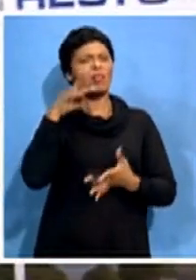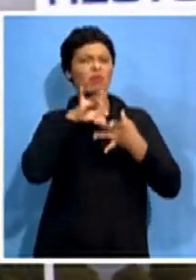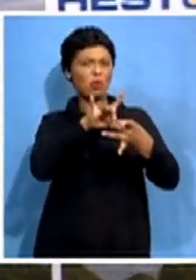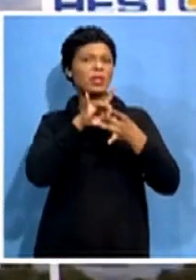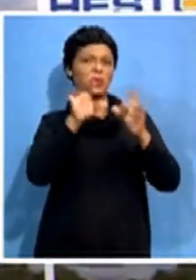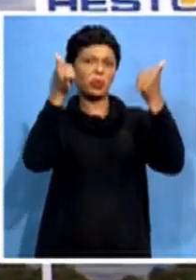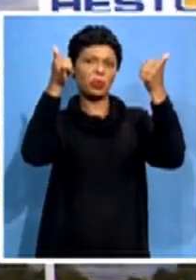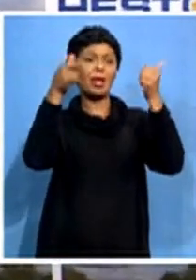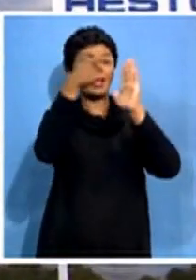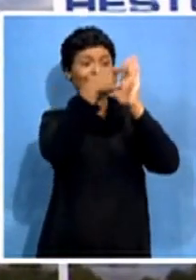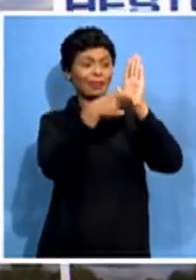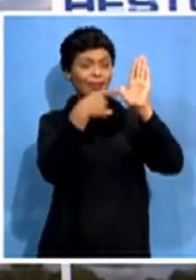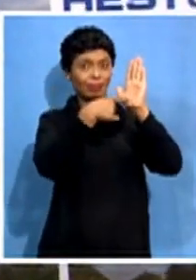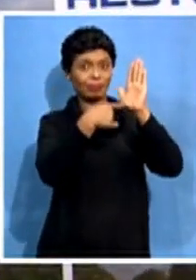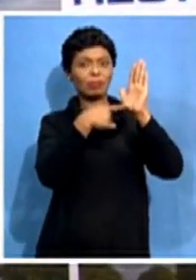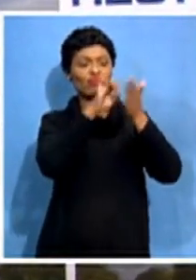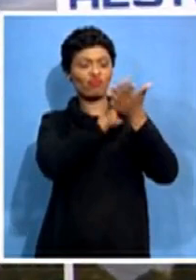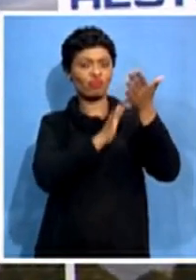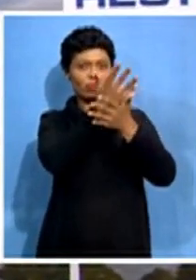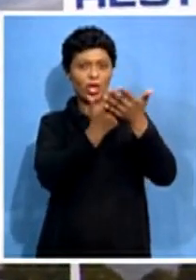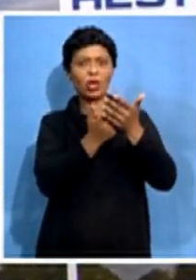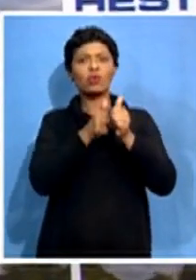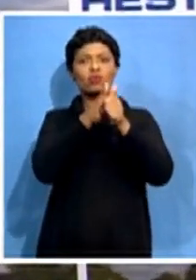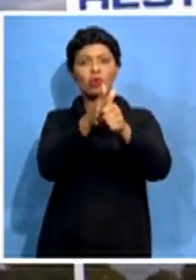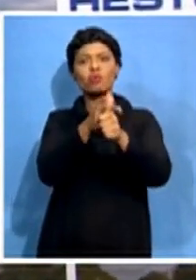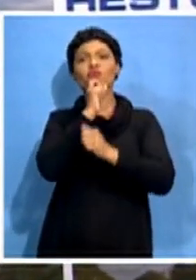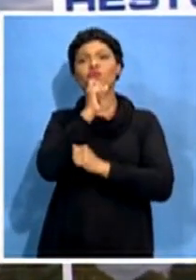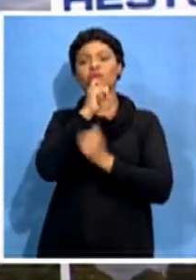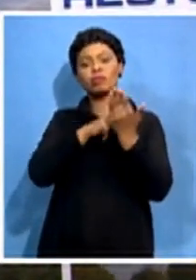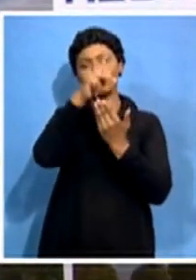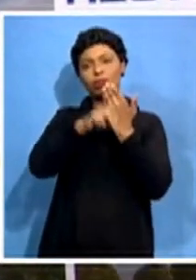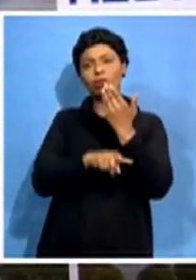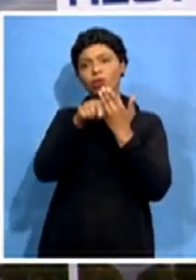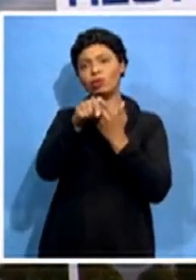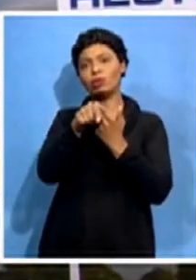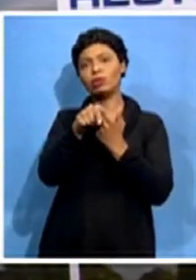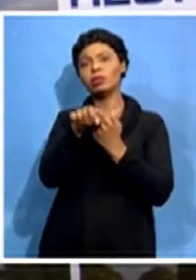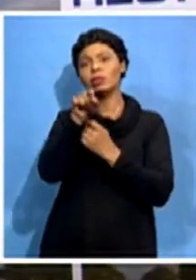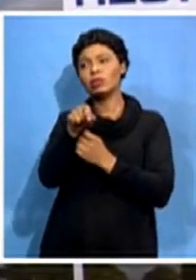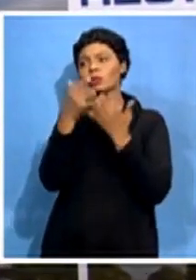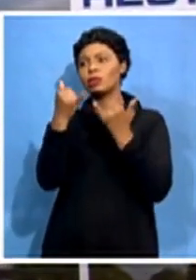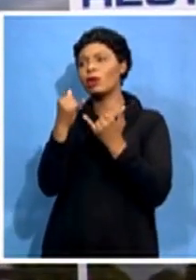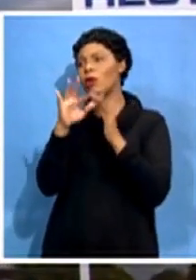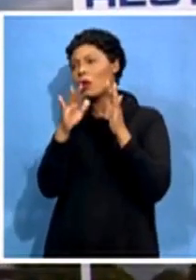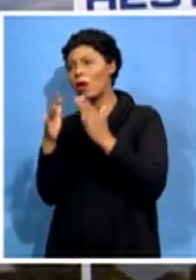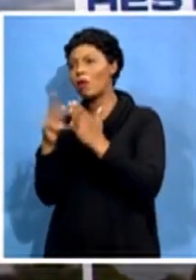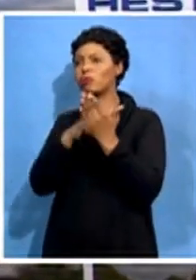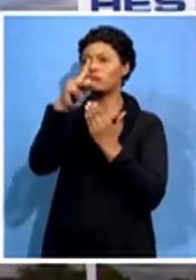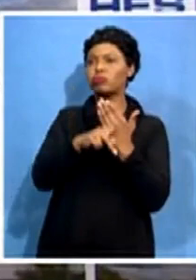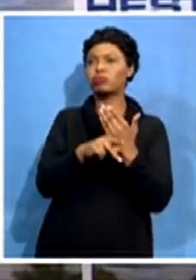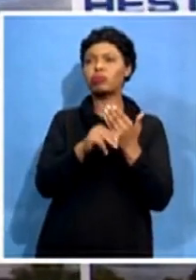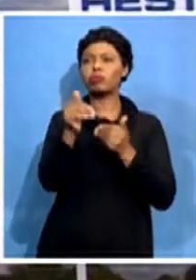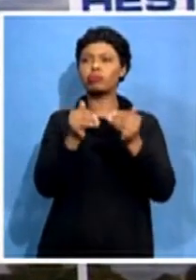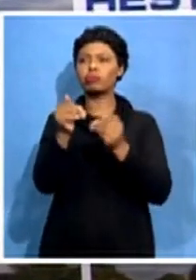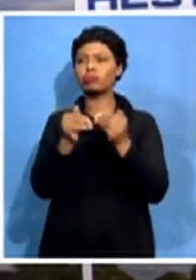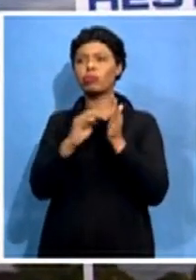agile project management methodology espoused by the Project Management Institute to deliver unconventionally. We've had